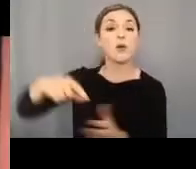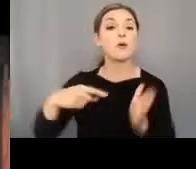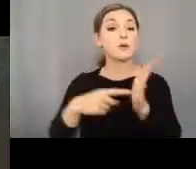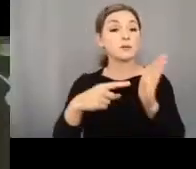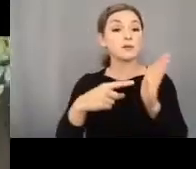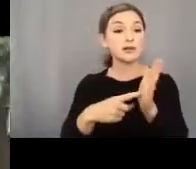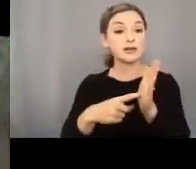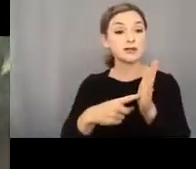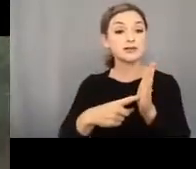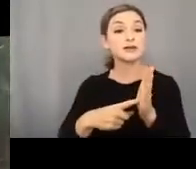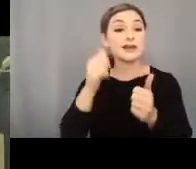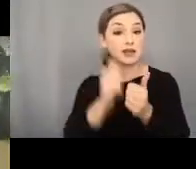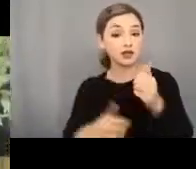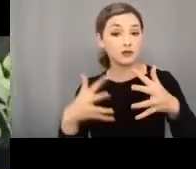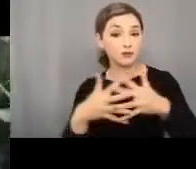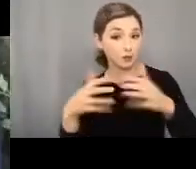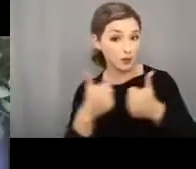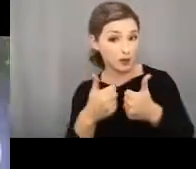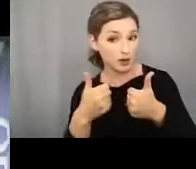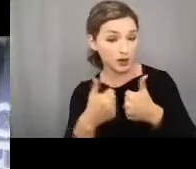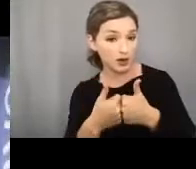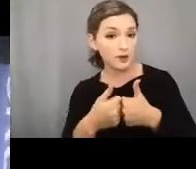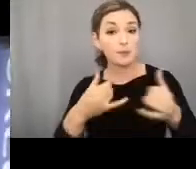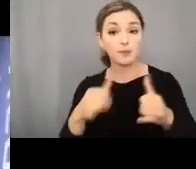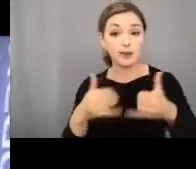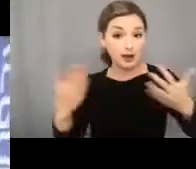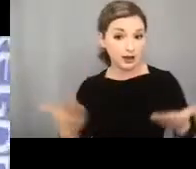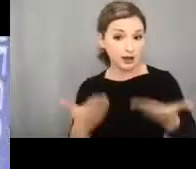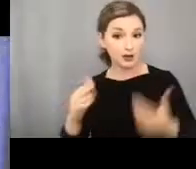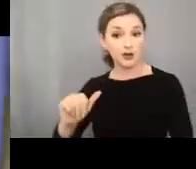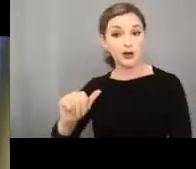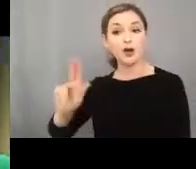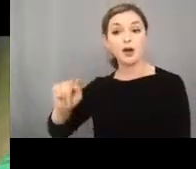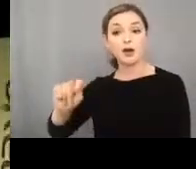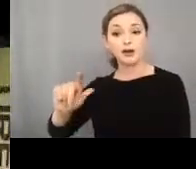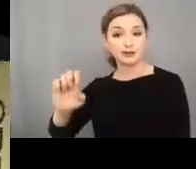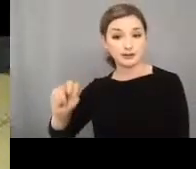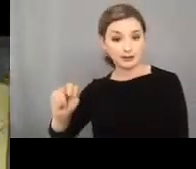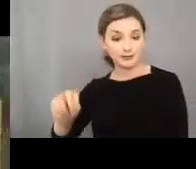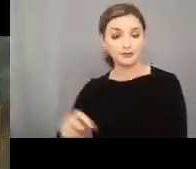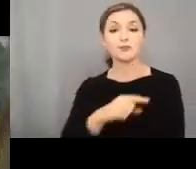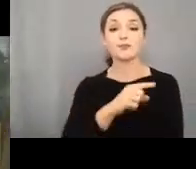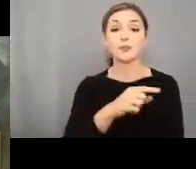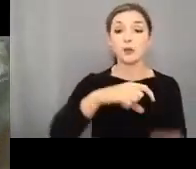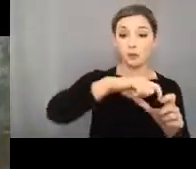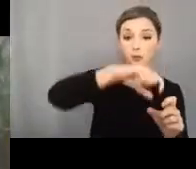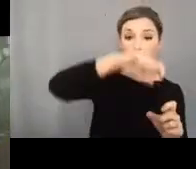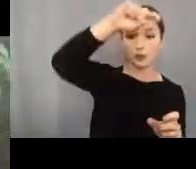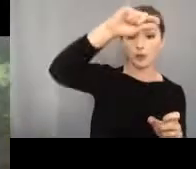So these poles, this would represent the first game played at Autzen Stadium, which was in